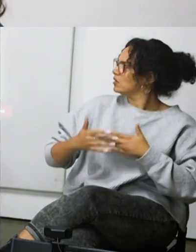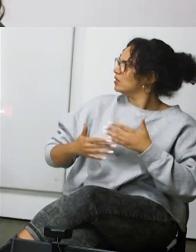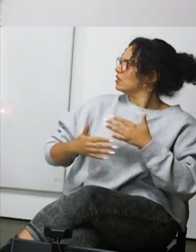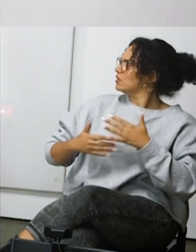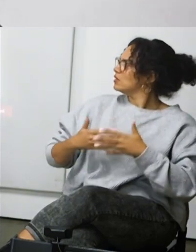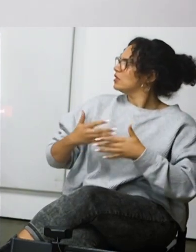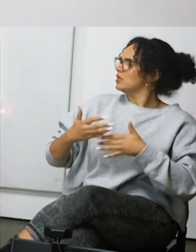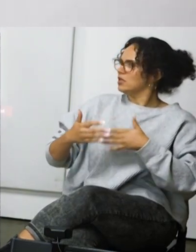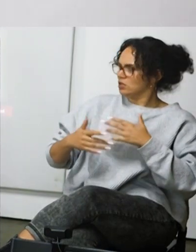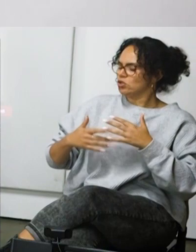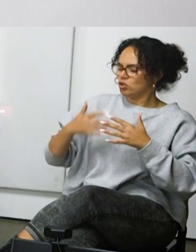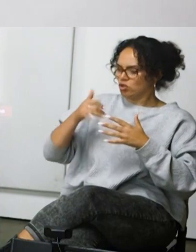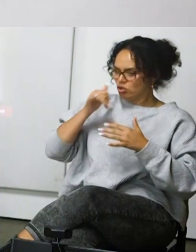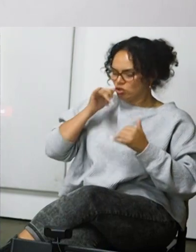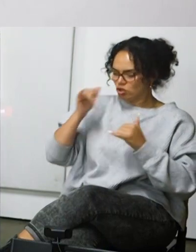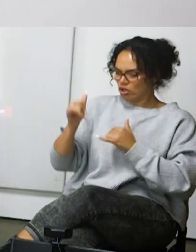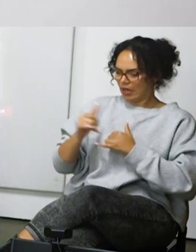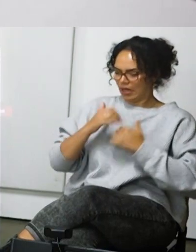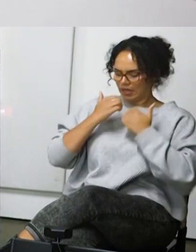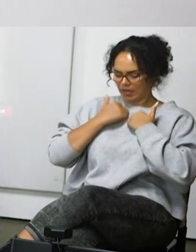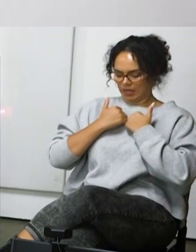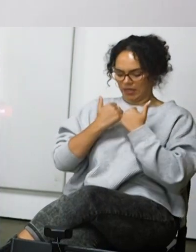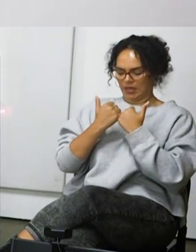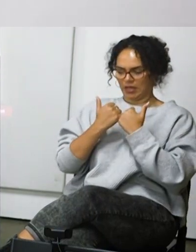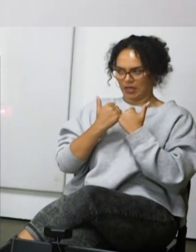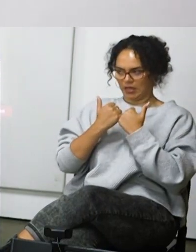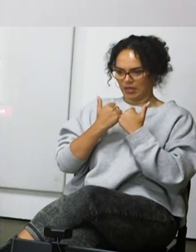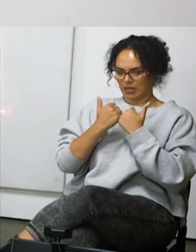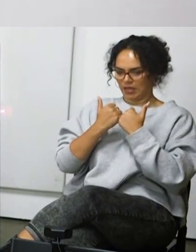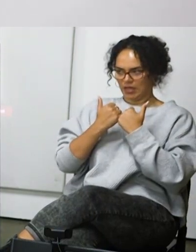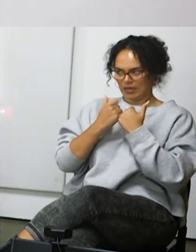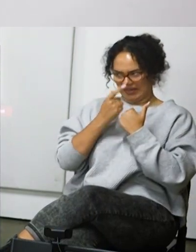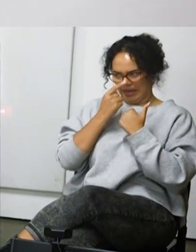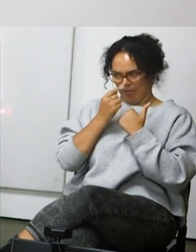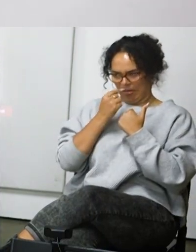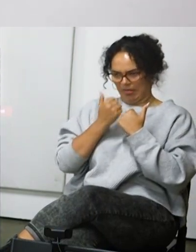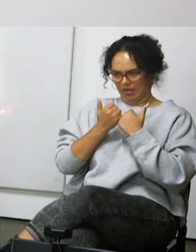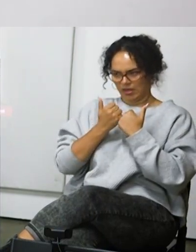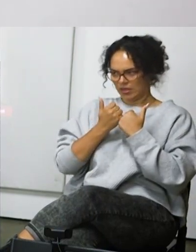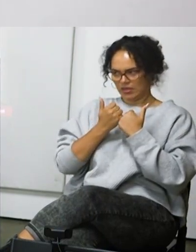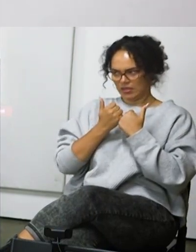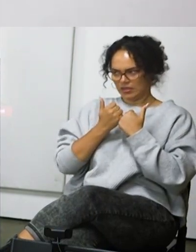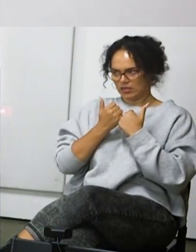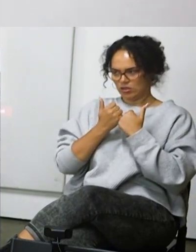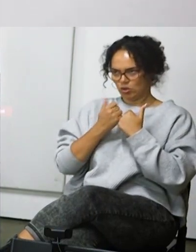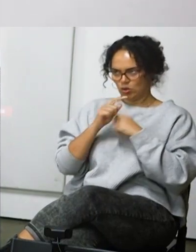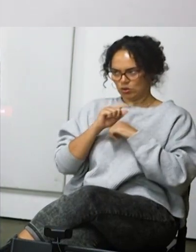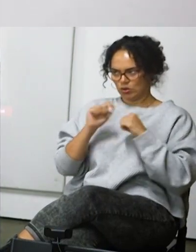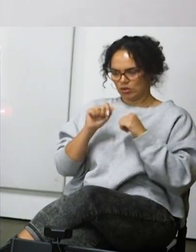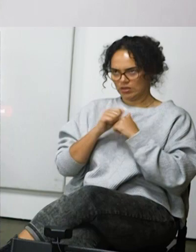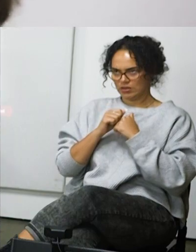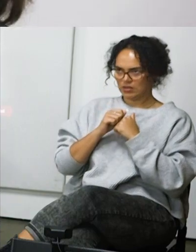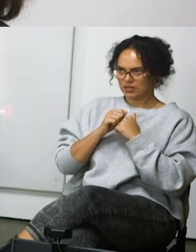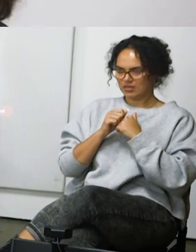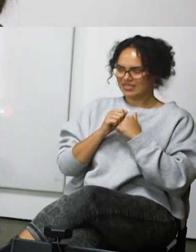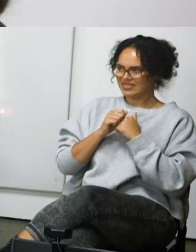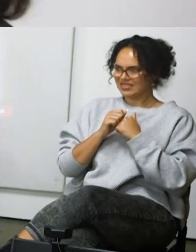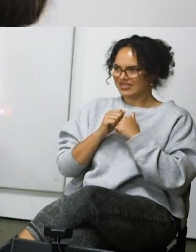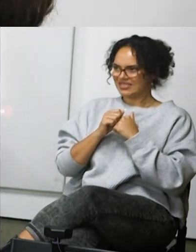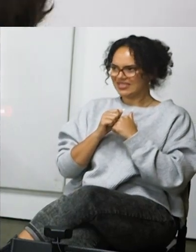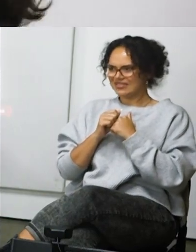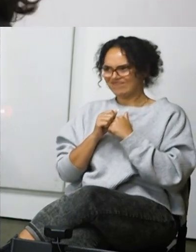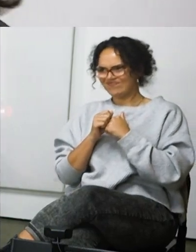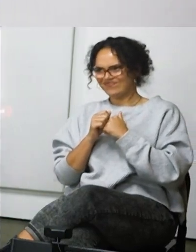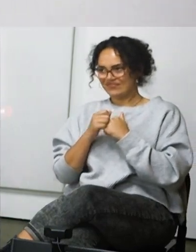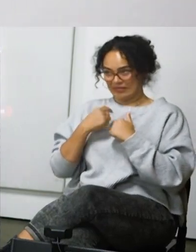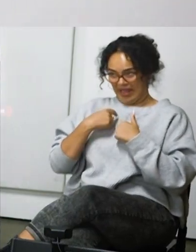just kind of double checking with yourself, like, is that actually beyond my capabilities, or could I actually just decide to do that? You know, could I be the one that brings this